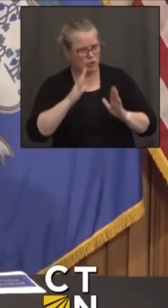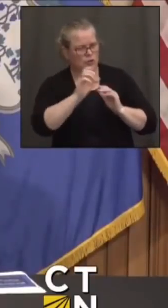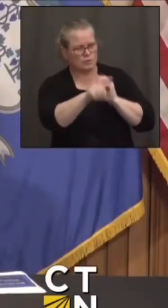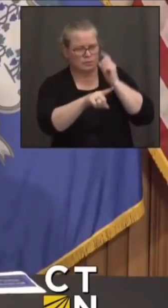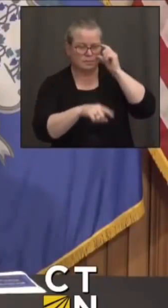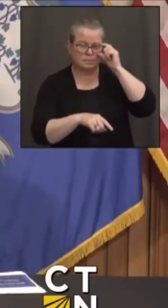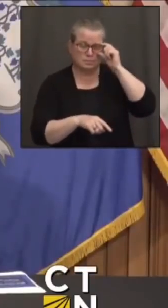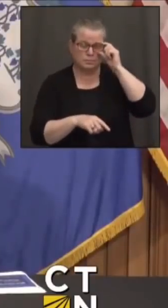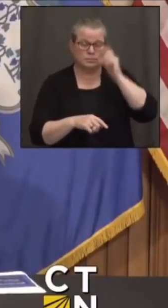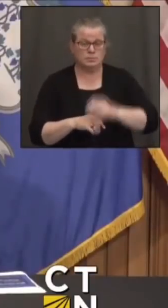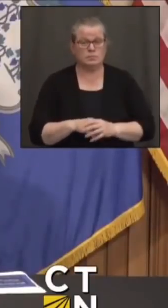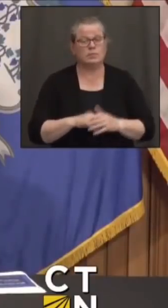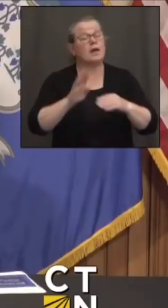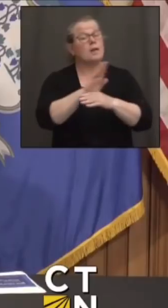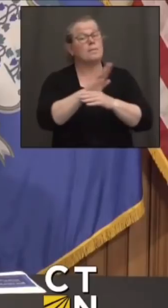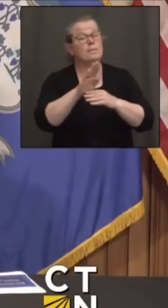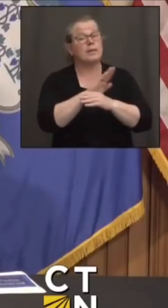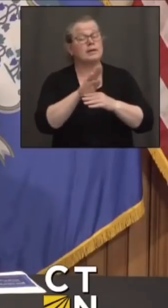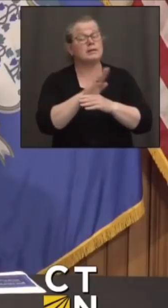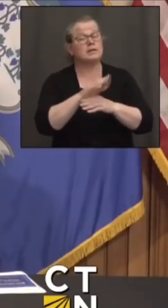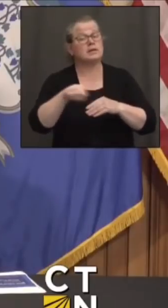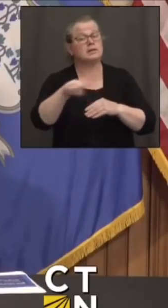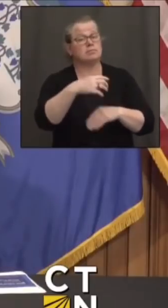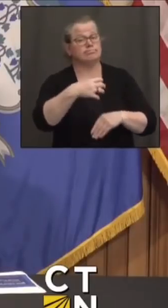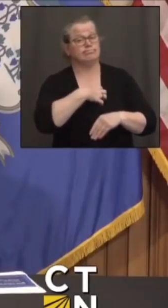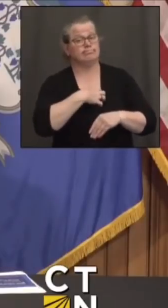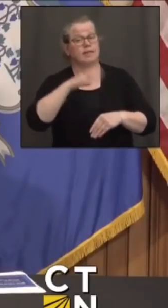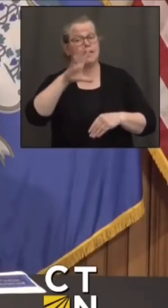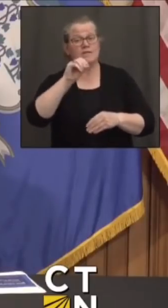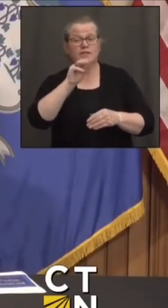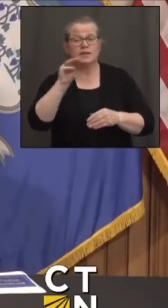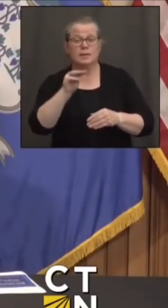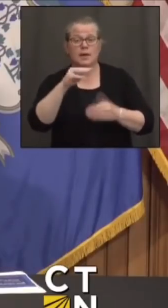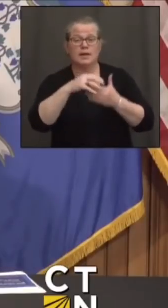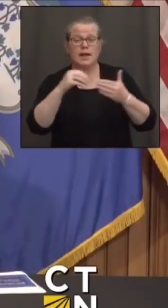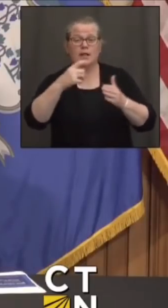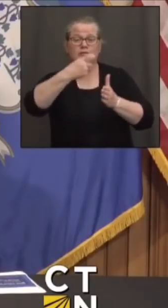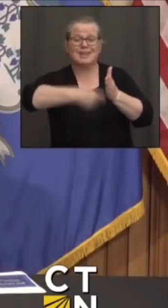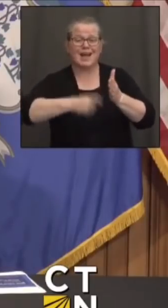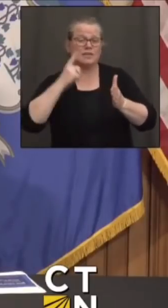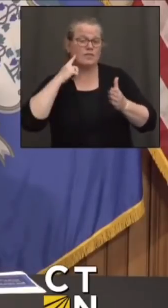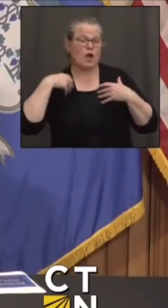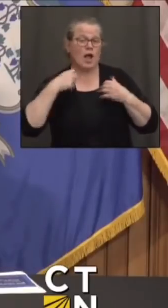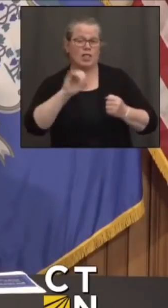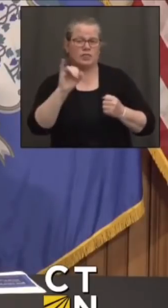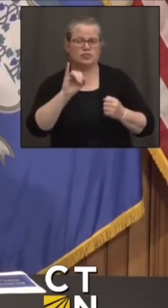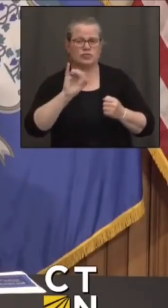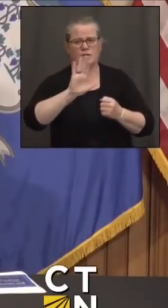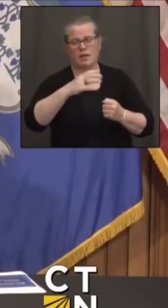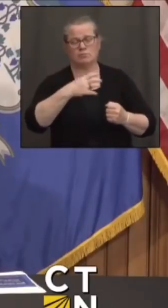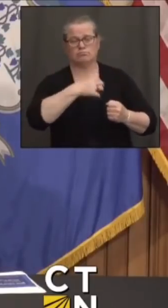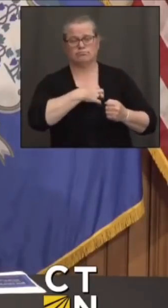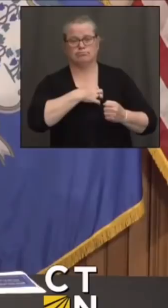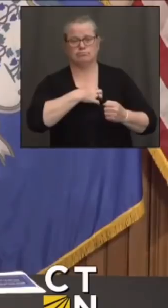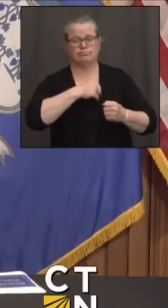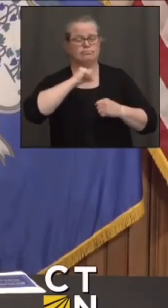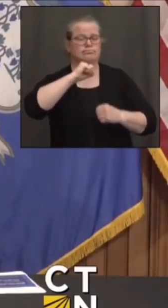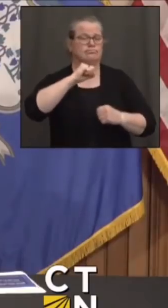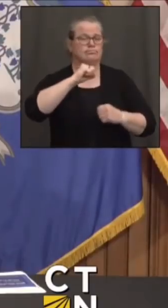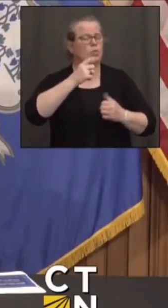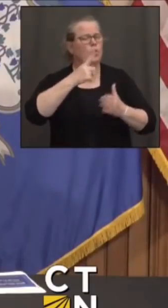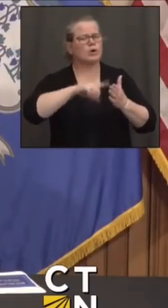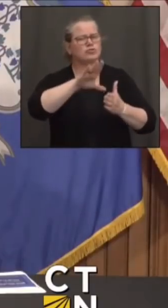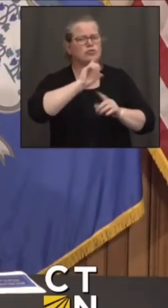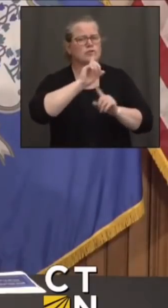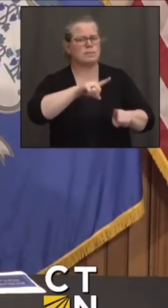what is your response to business opposition to the $50 million tax on health insurance? Well, I would rephrase